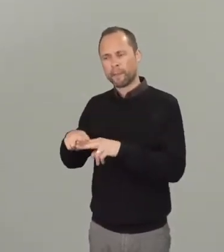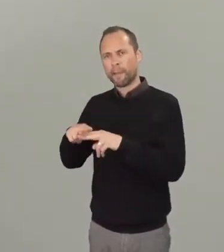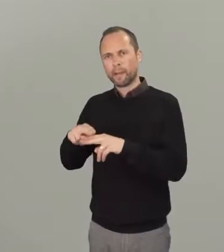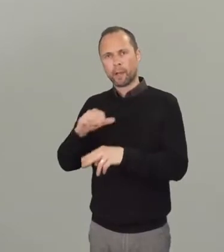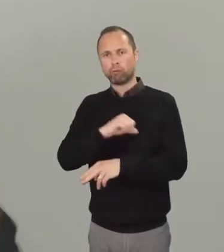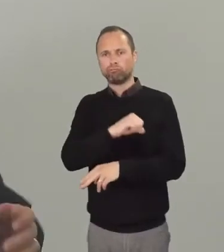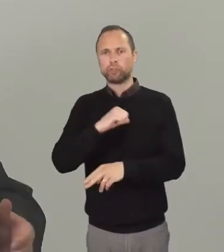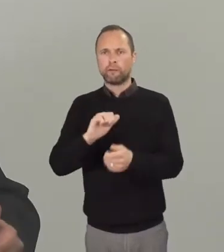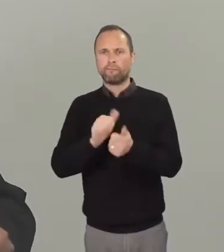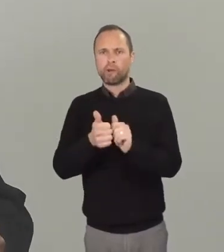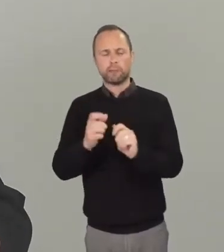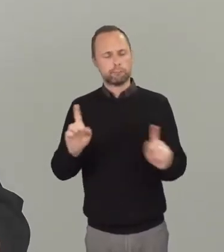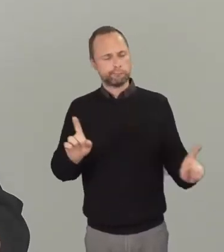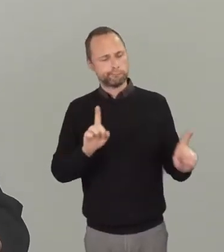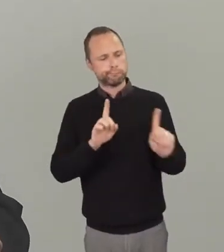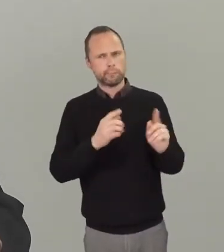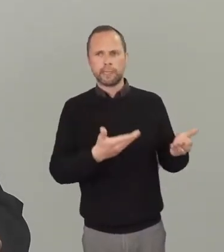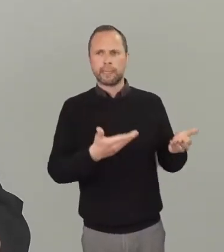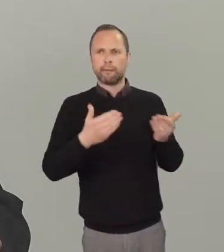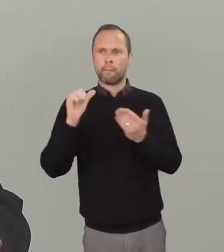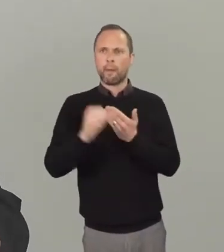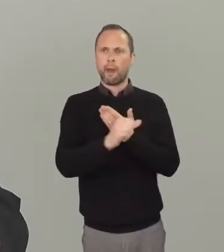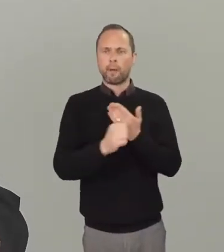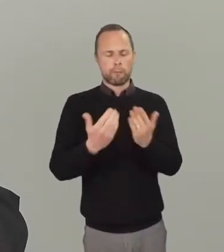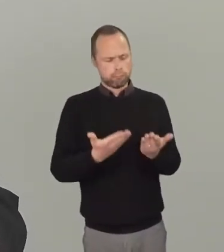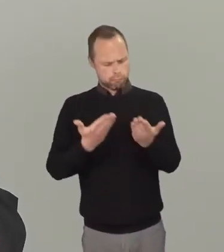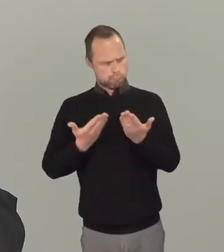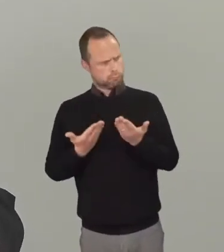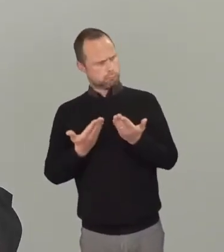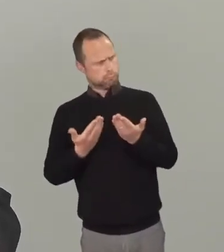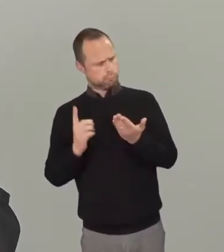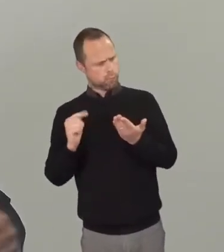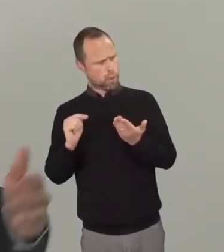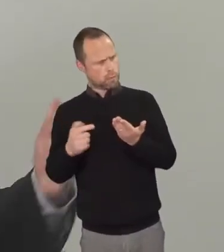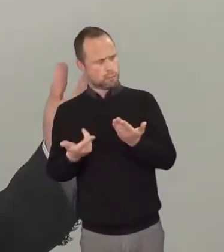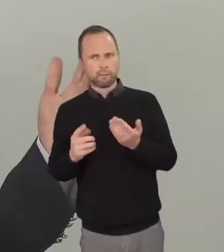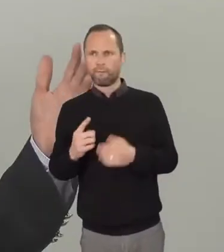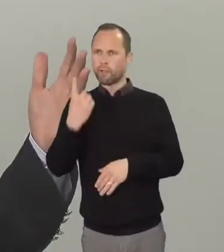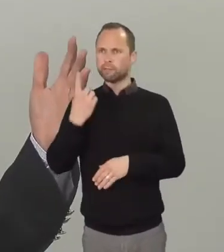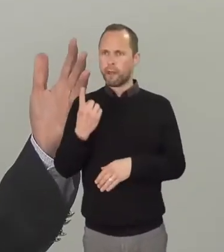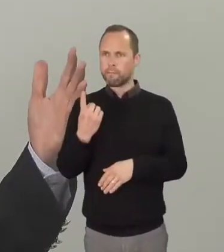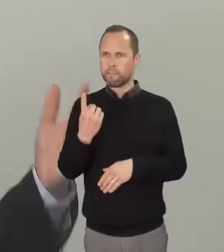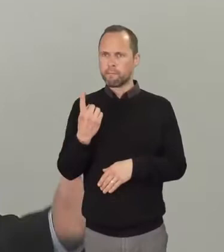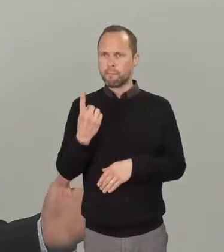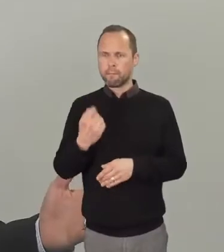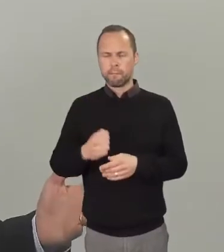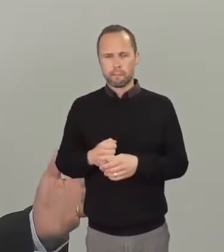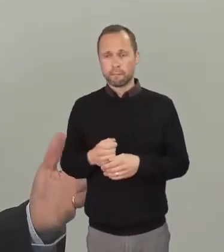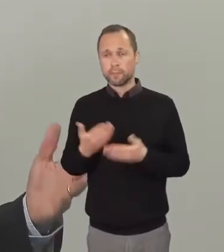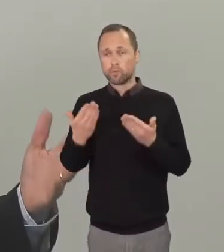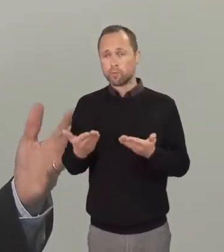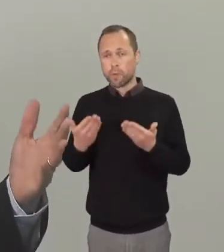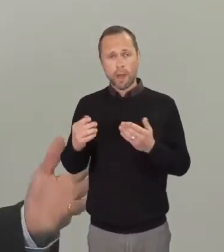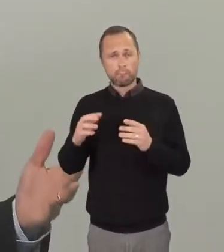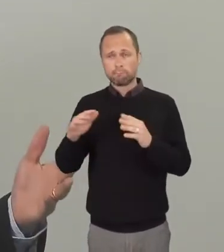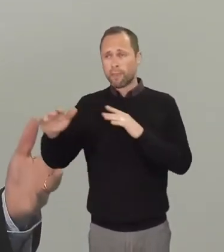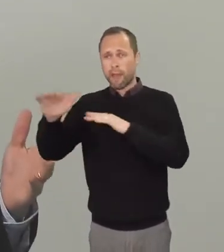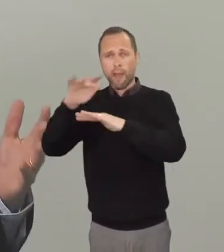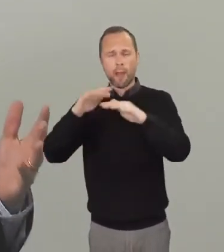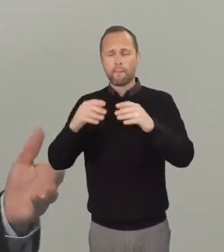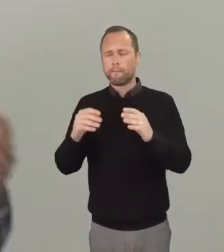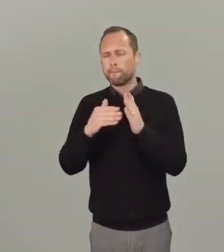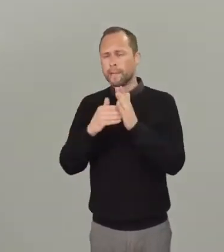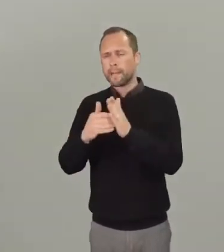friend gave me the Bible for the first time. And today there are still millions of